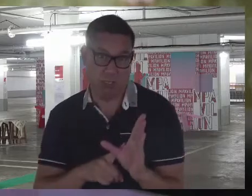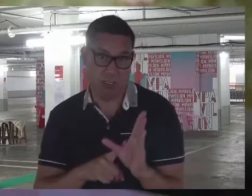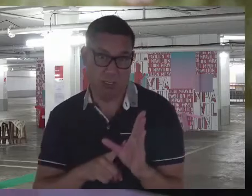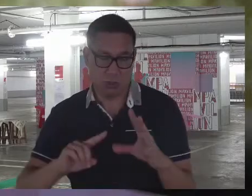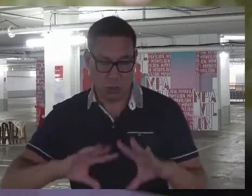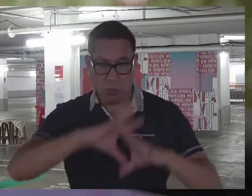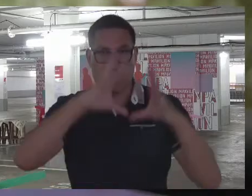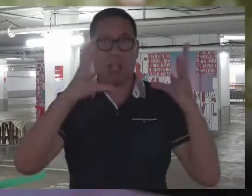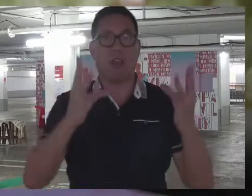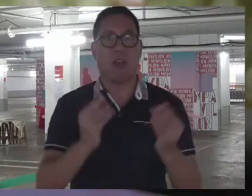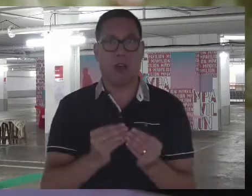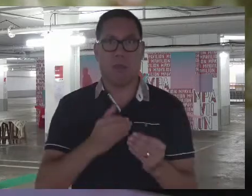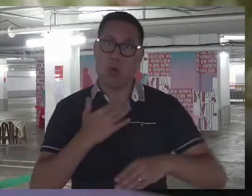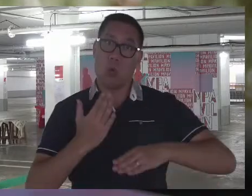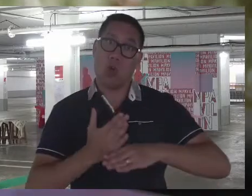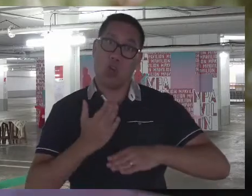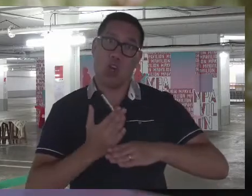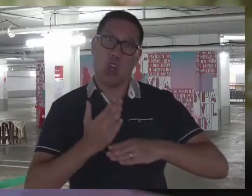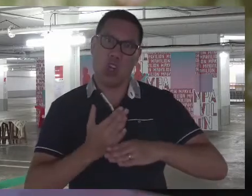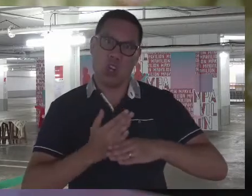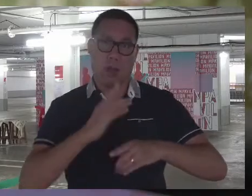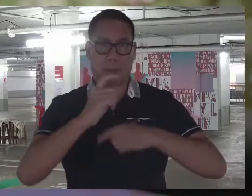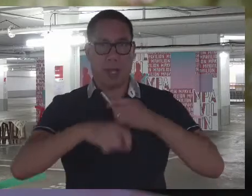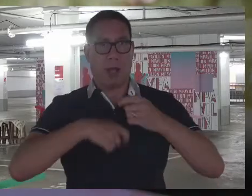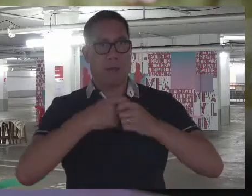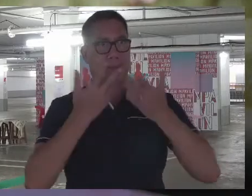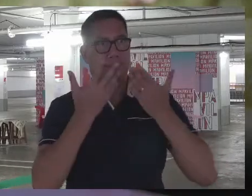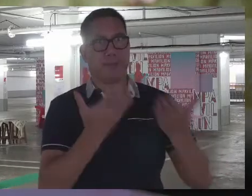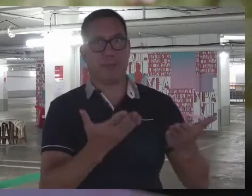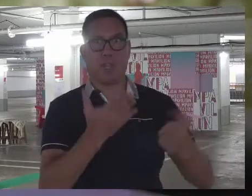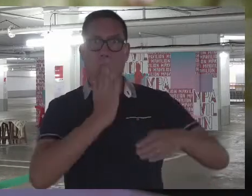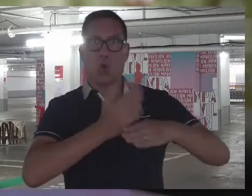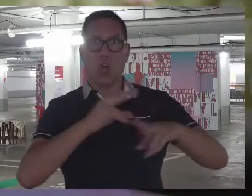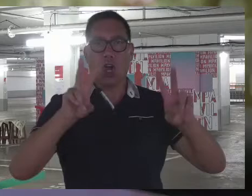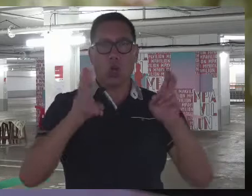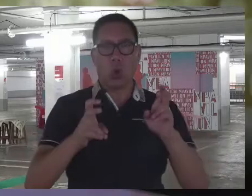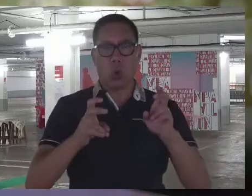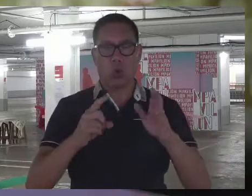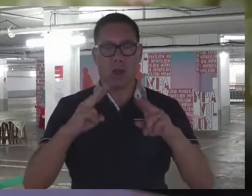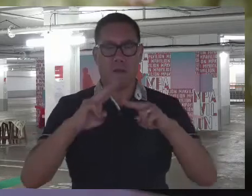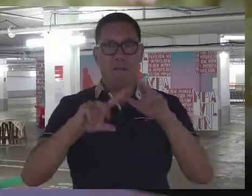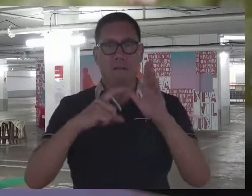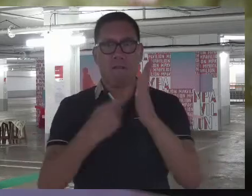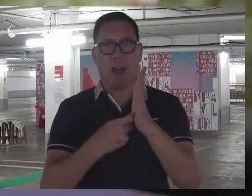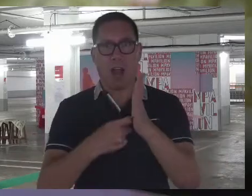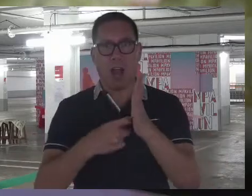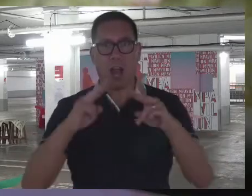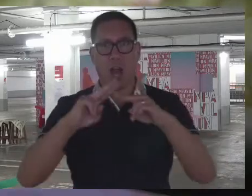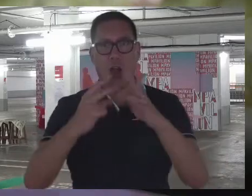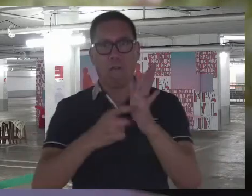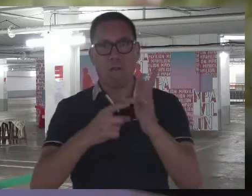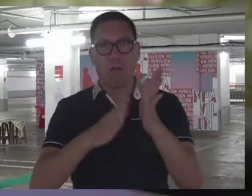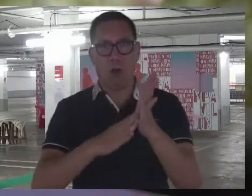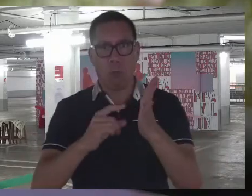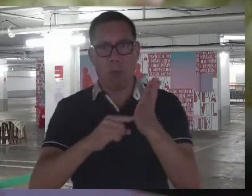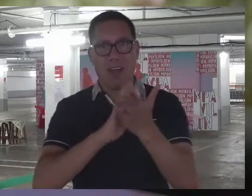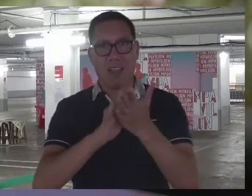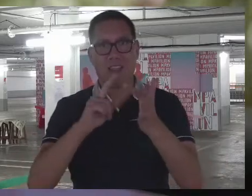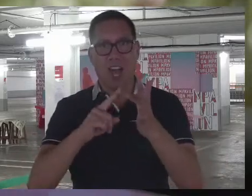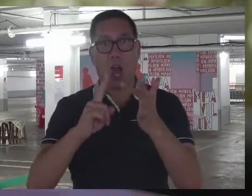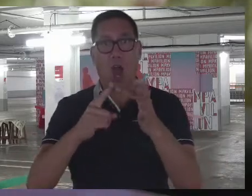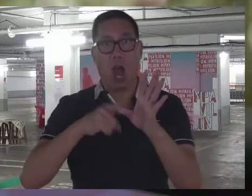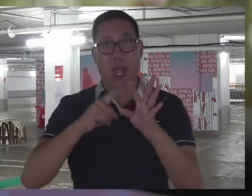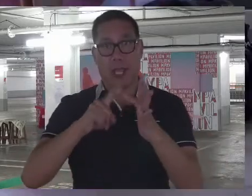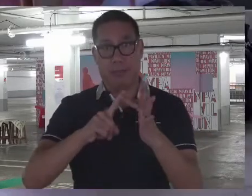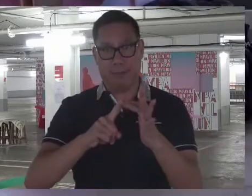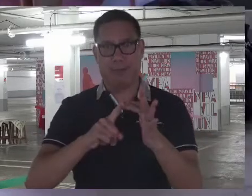culmination that has formed into the body of work titled Far From the Eye. So Dr.